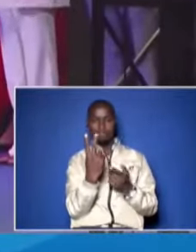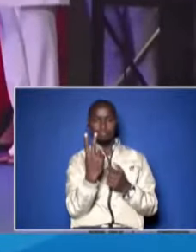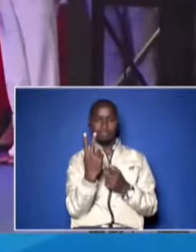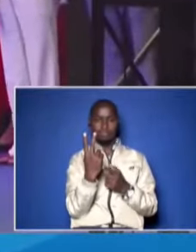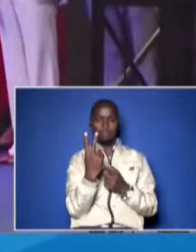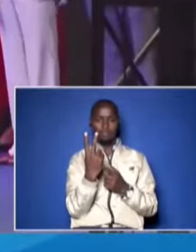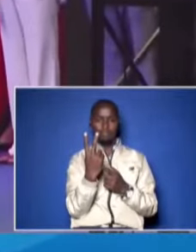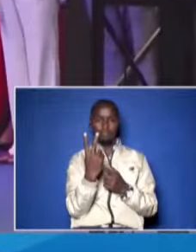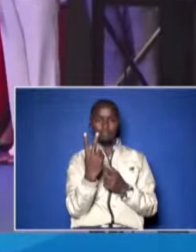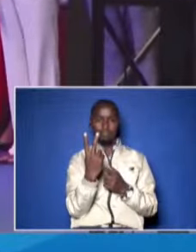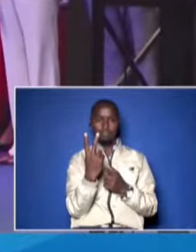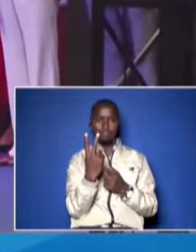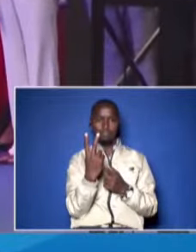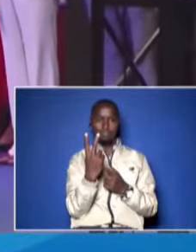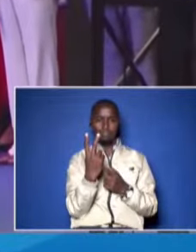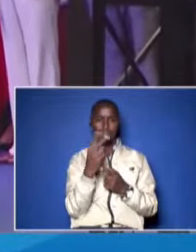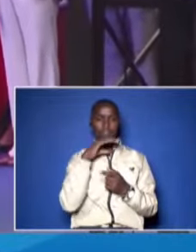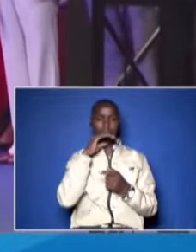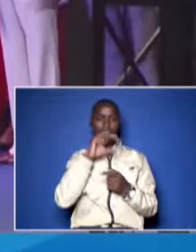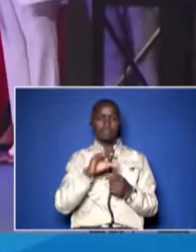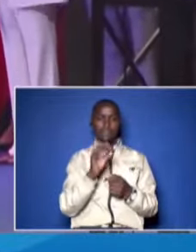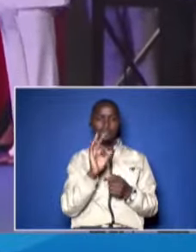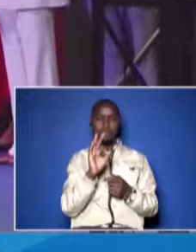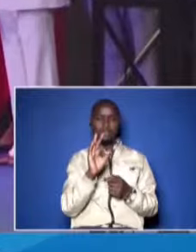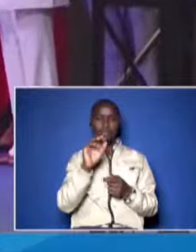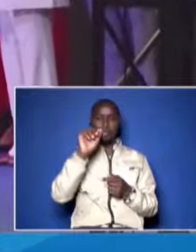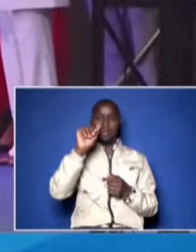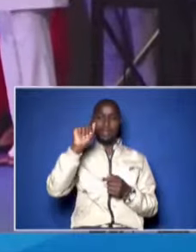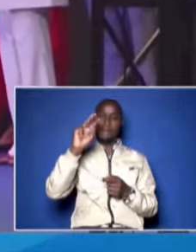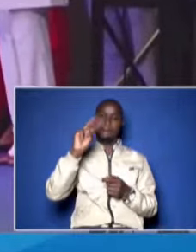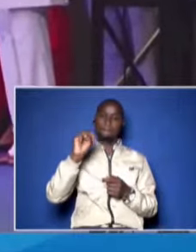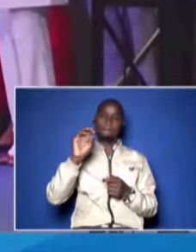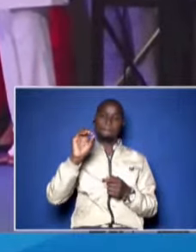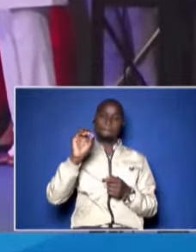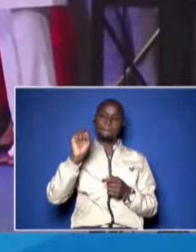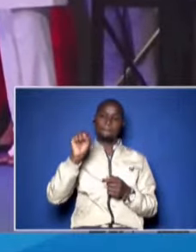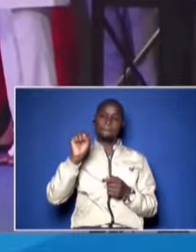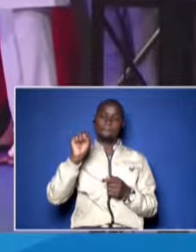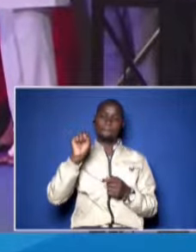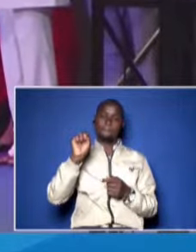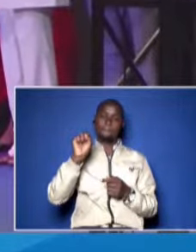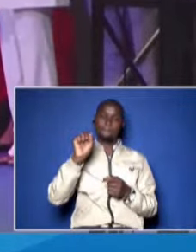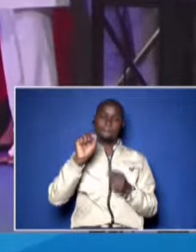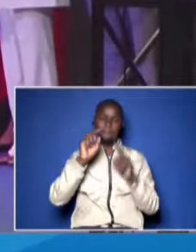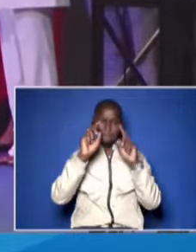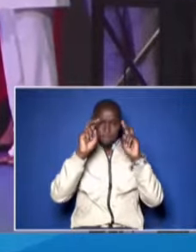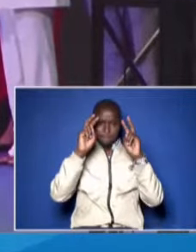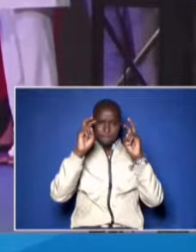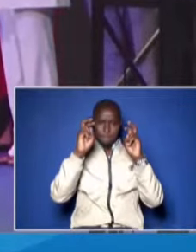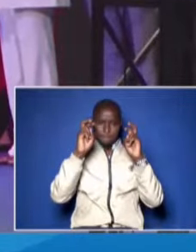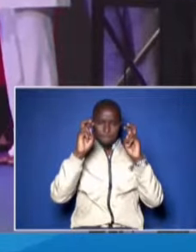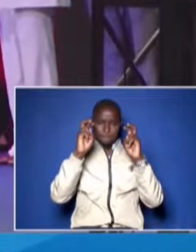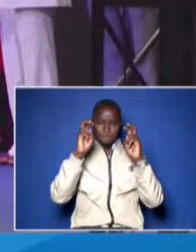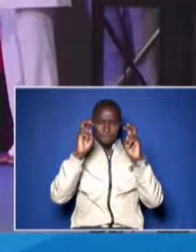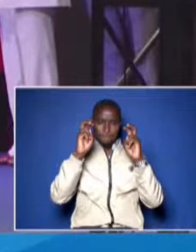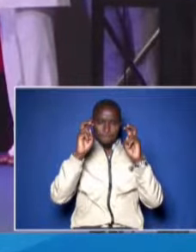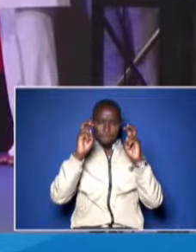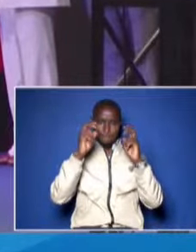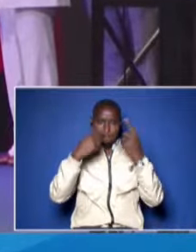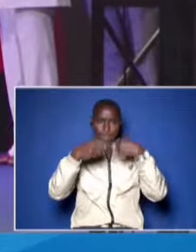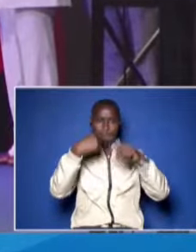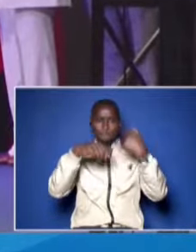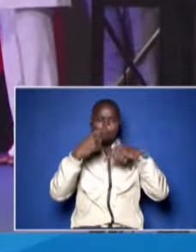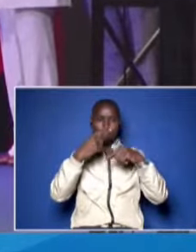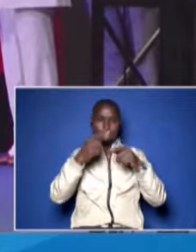him the son of os and I will quote come let